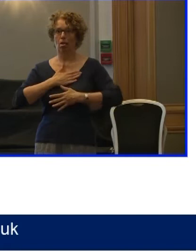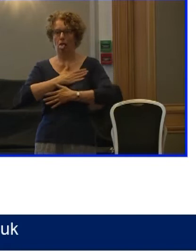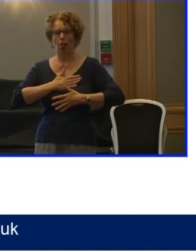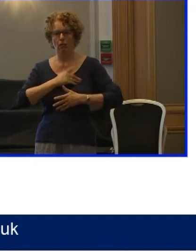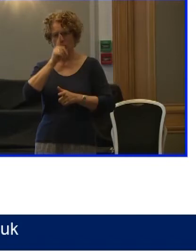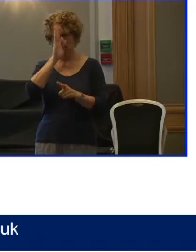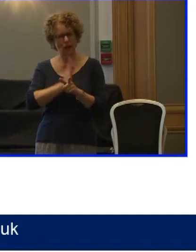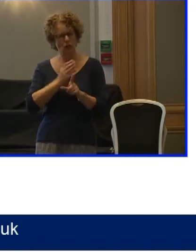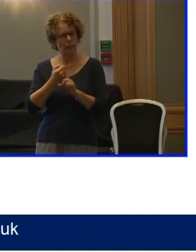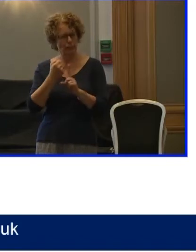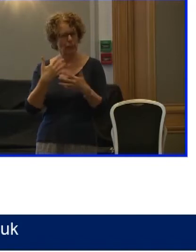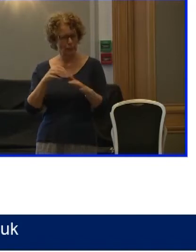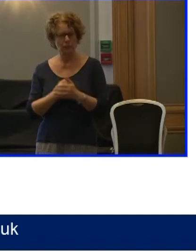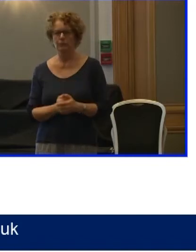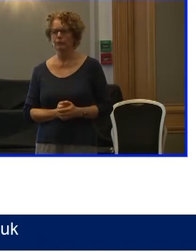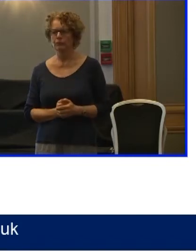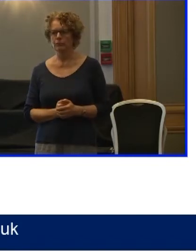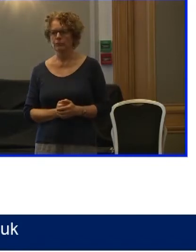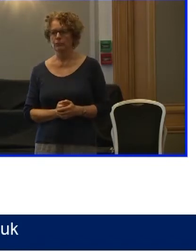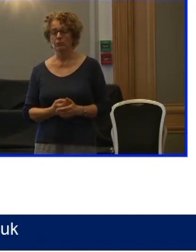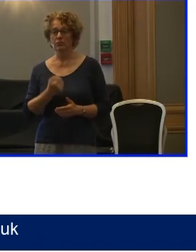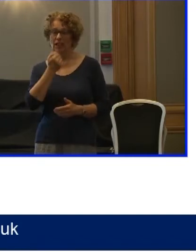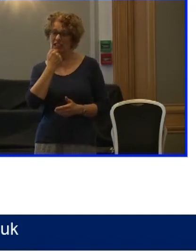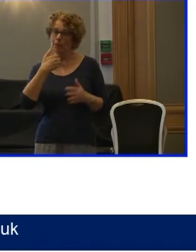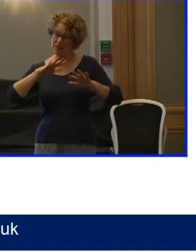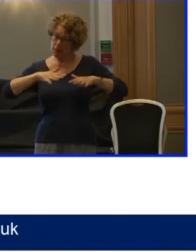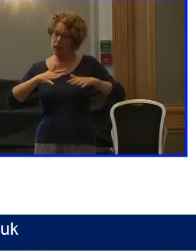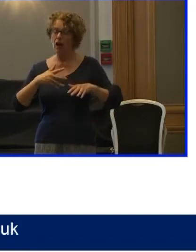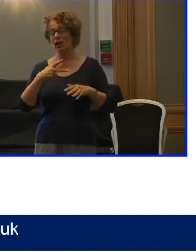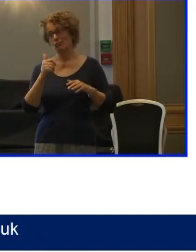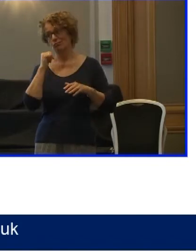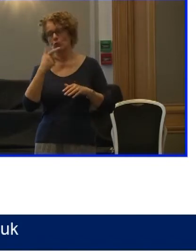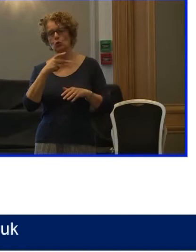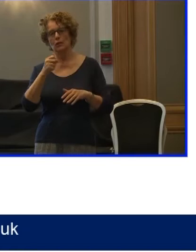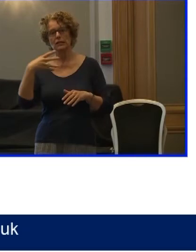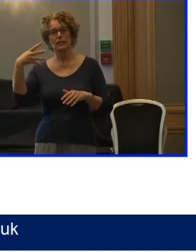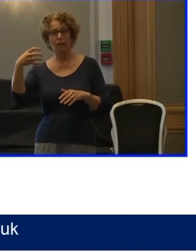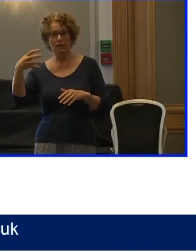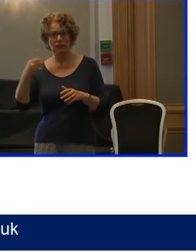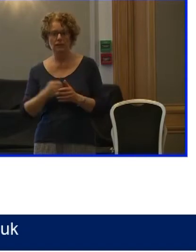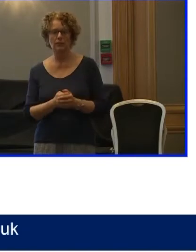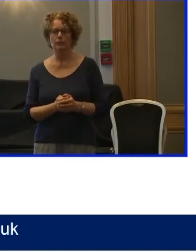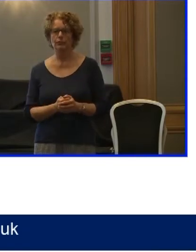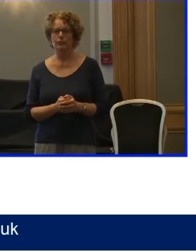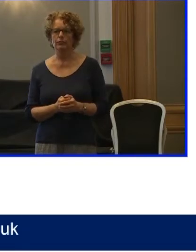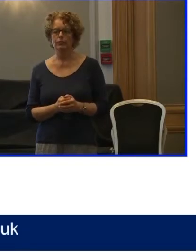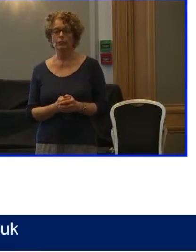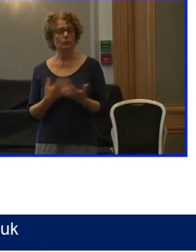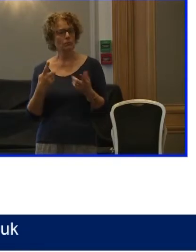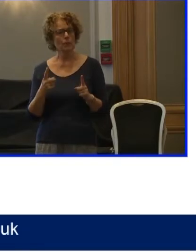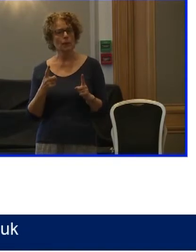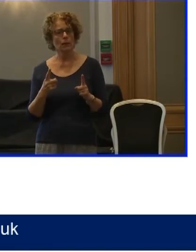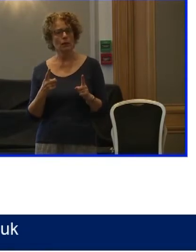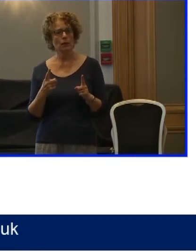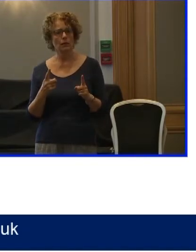psychological impacts. The number is very similar to 2019, although there has been a marked statistical